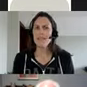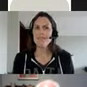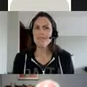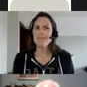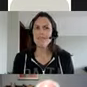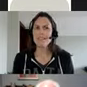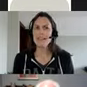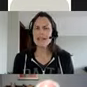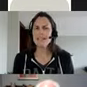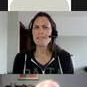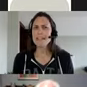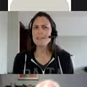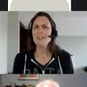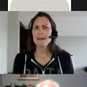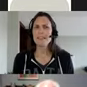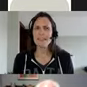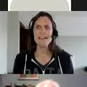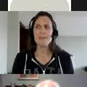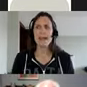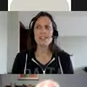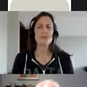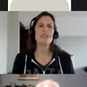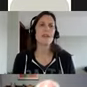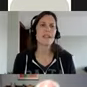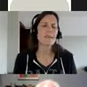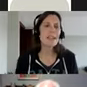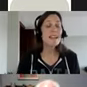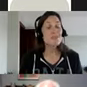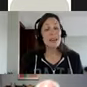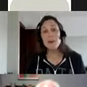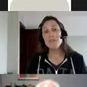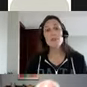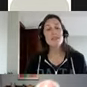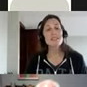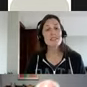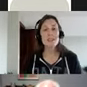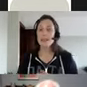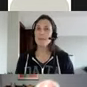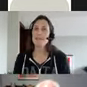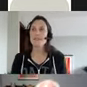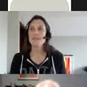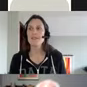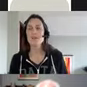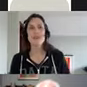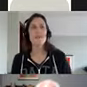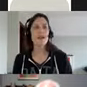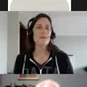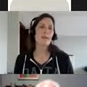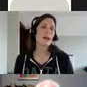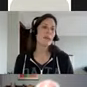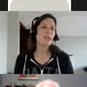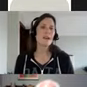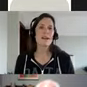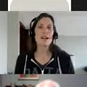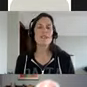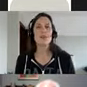like connect to all of my links in like a batch once a week. But anyway, if you have questions, I'm happy to field them, and